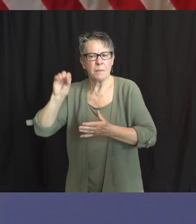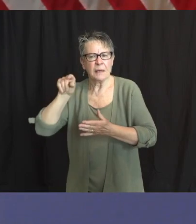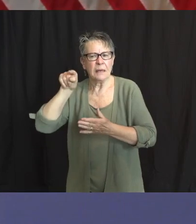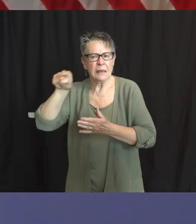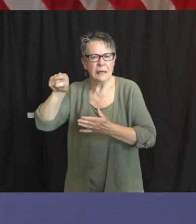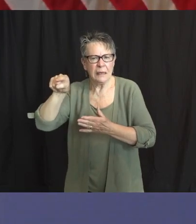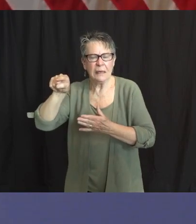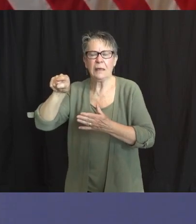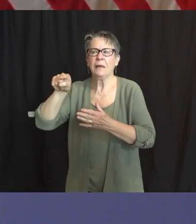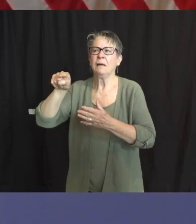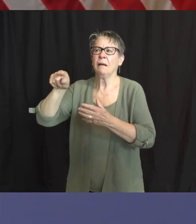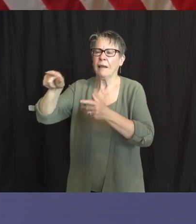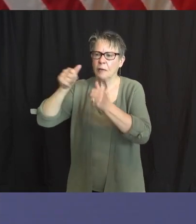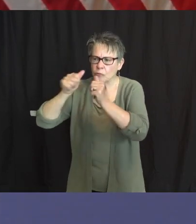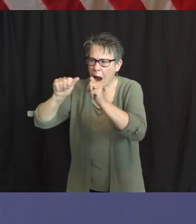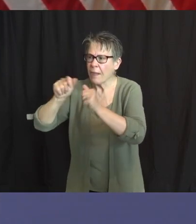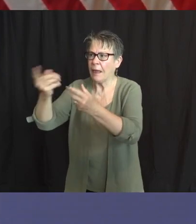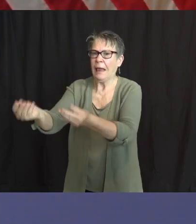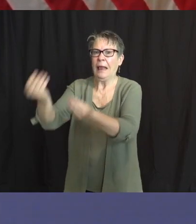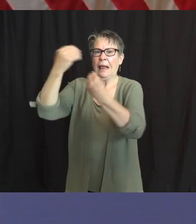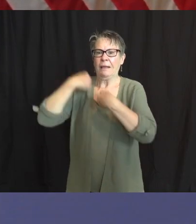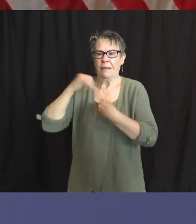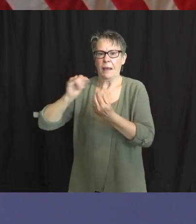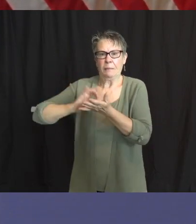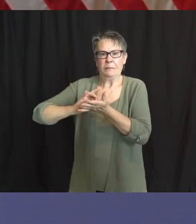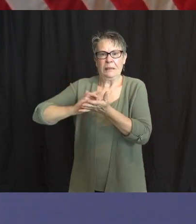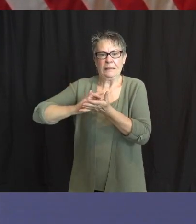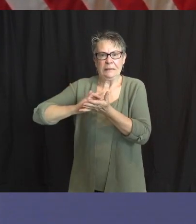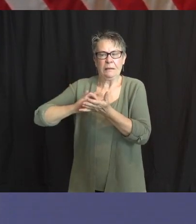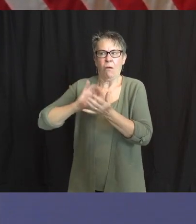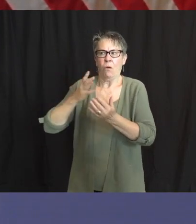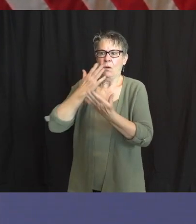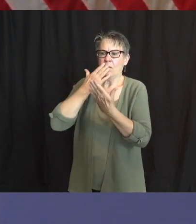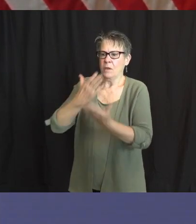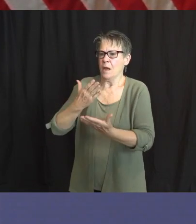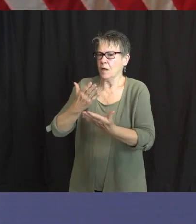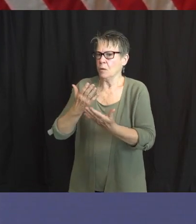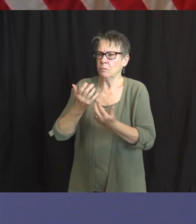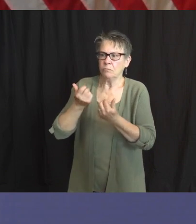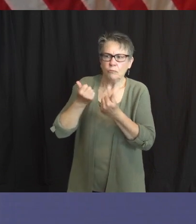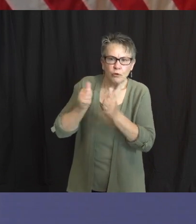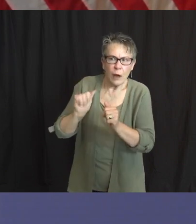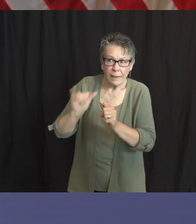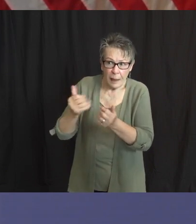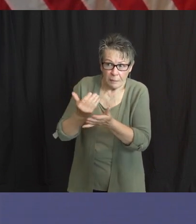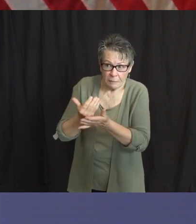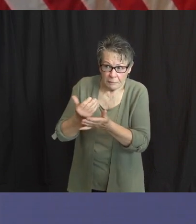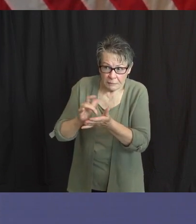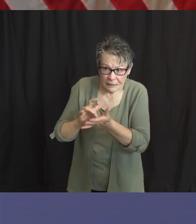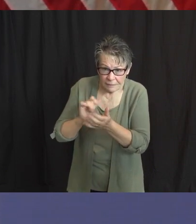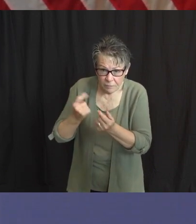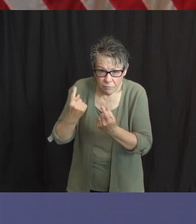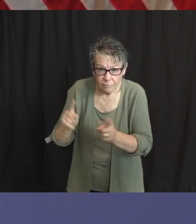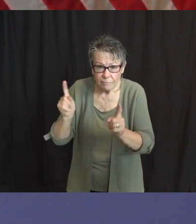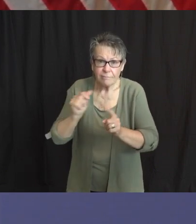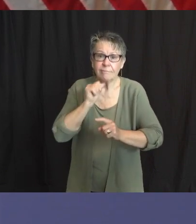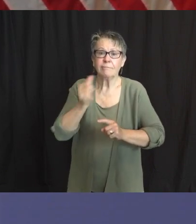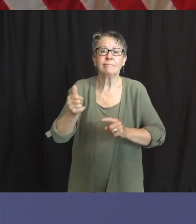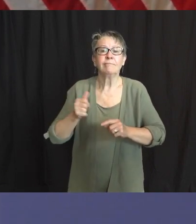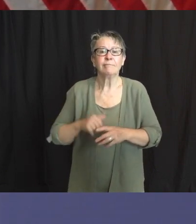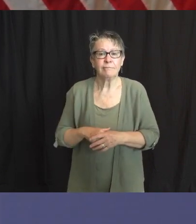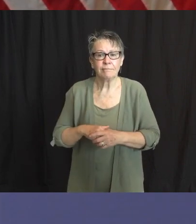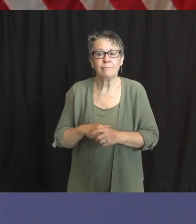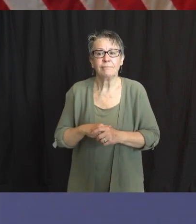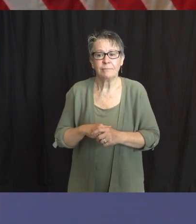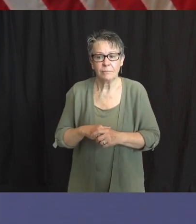thank you for your enormous help over the past couple of months. So compliance today takes on a little bit more